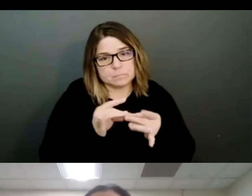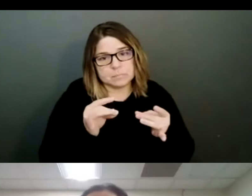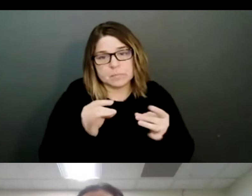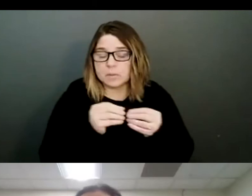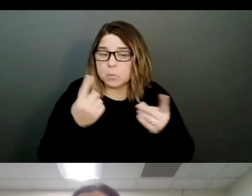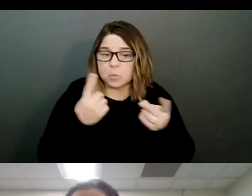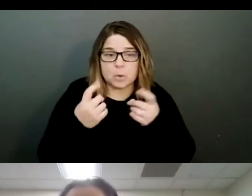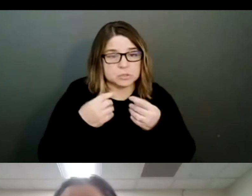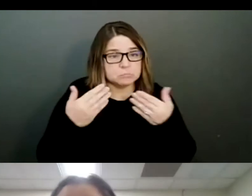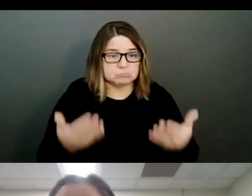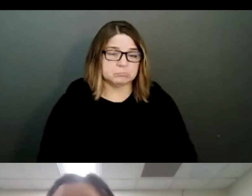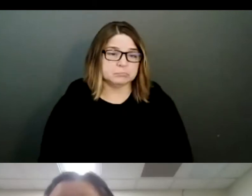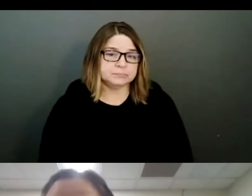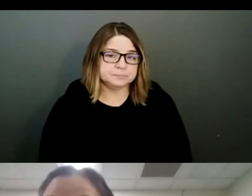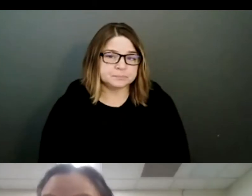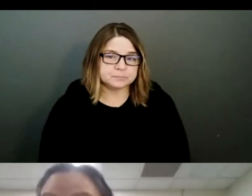question.